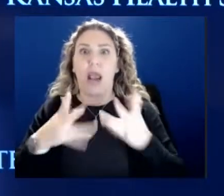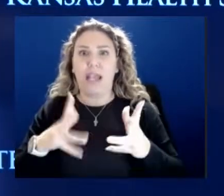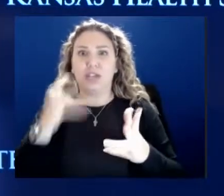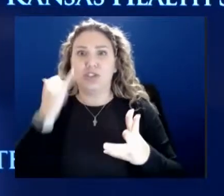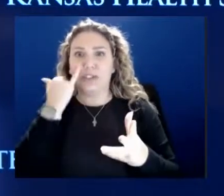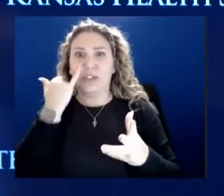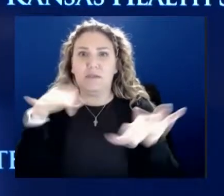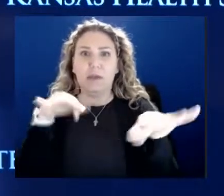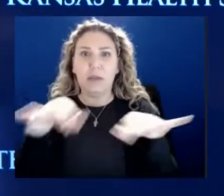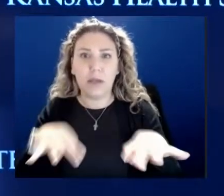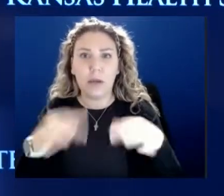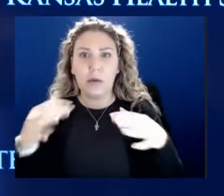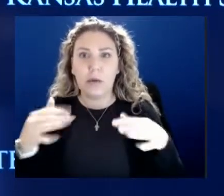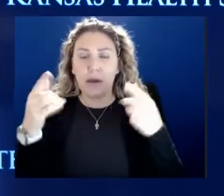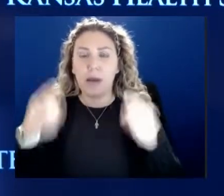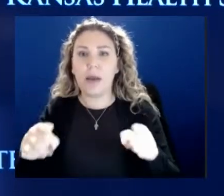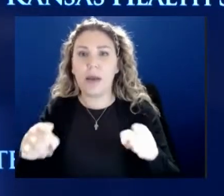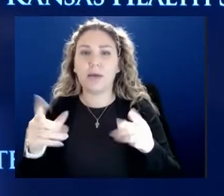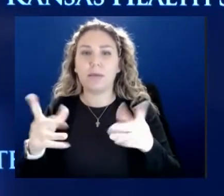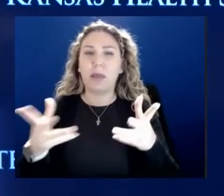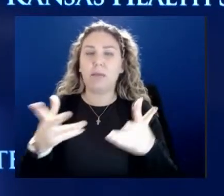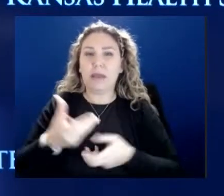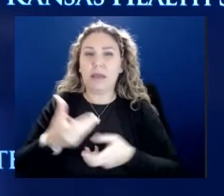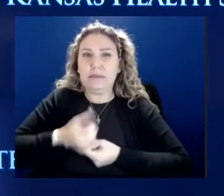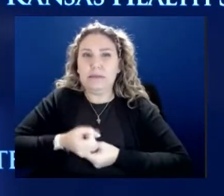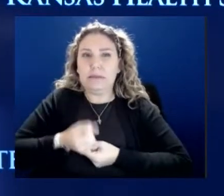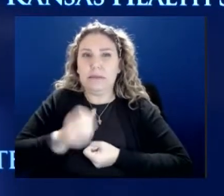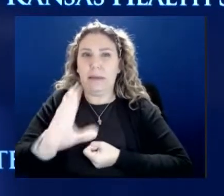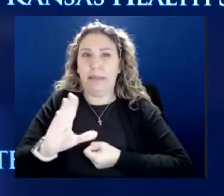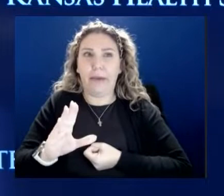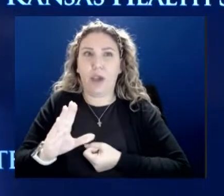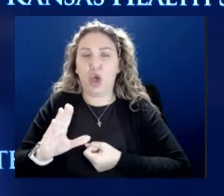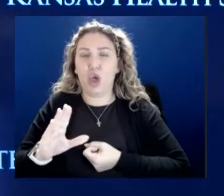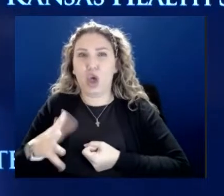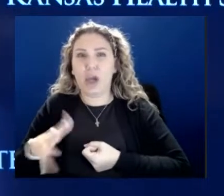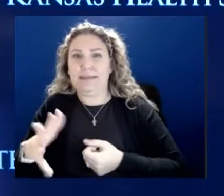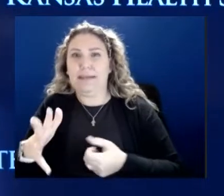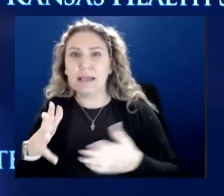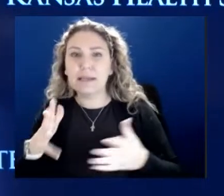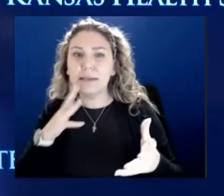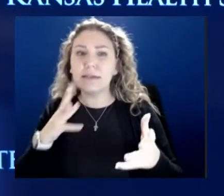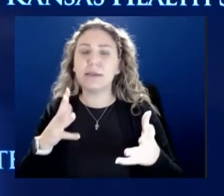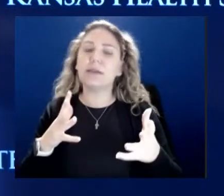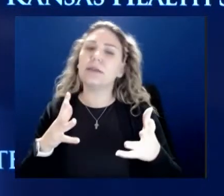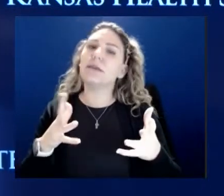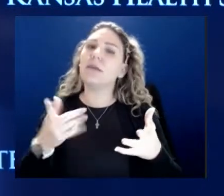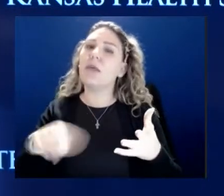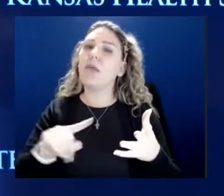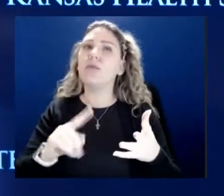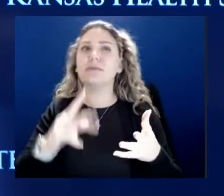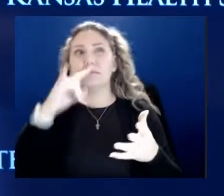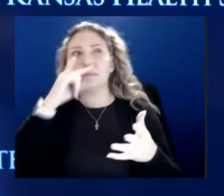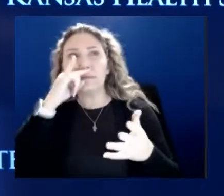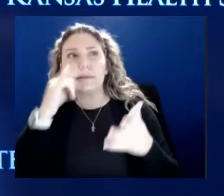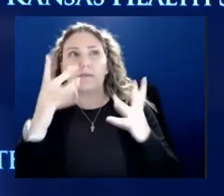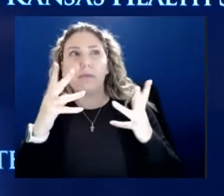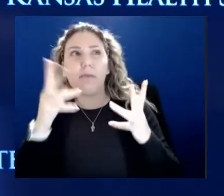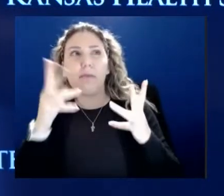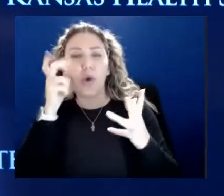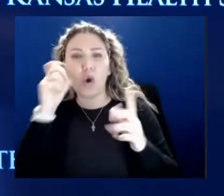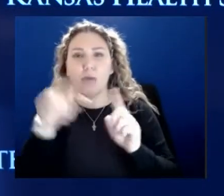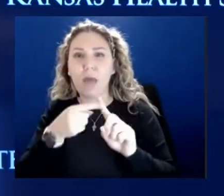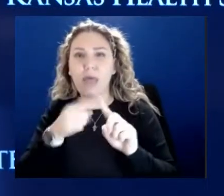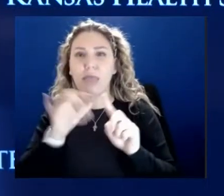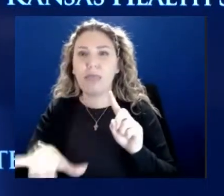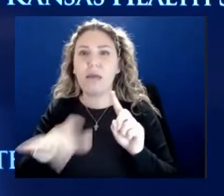maybe bubble up some of the anxieties they already have. For those kids that may have already heard about it, and I think as a parent to say, hey, there's lots of things happening in the world. The